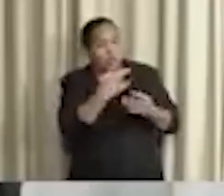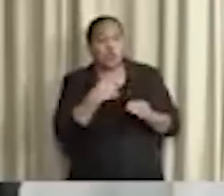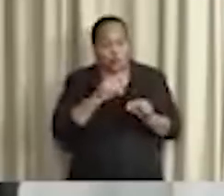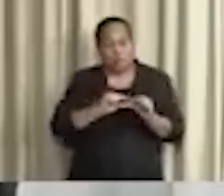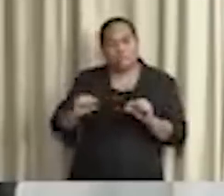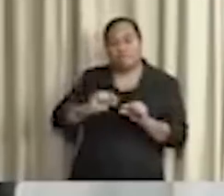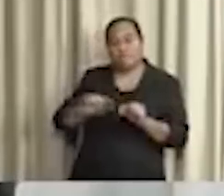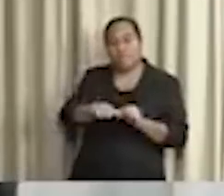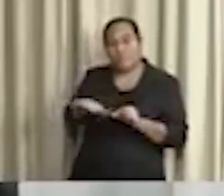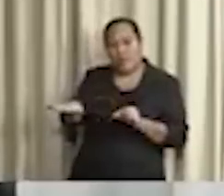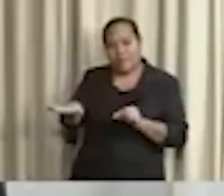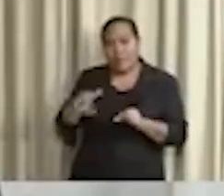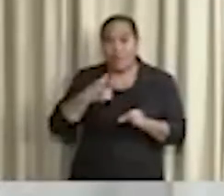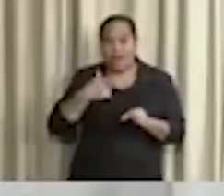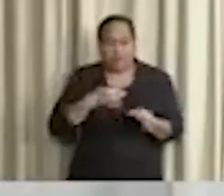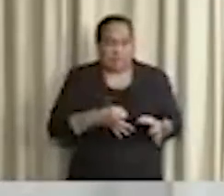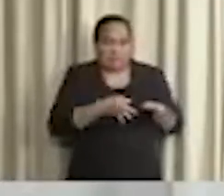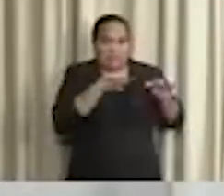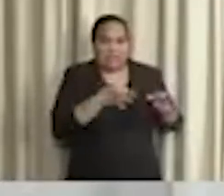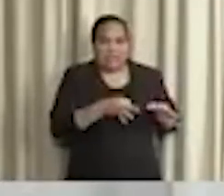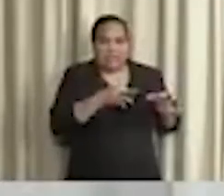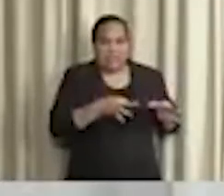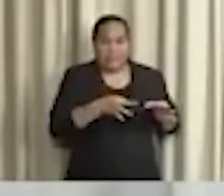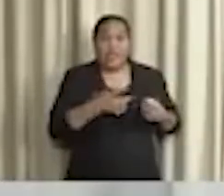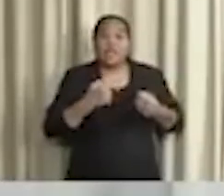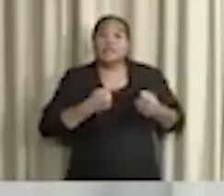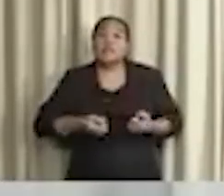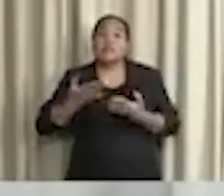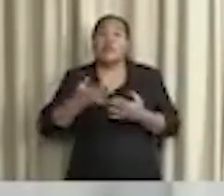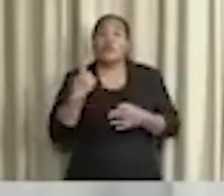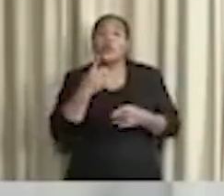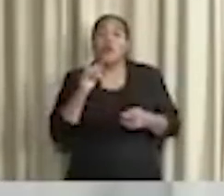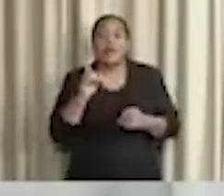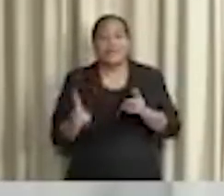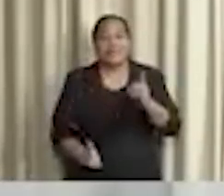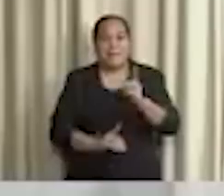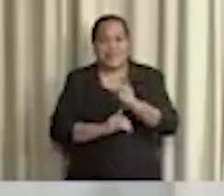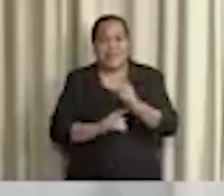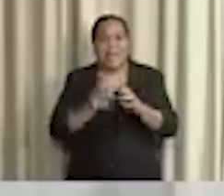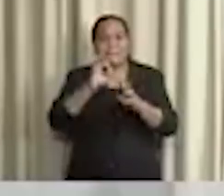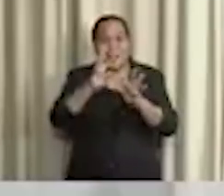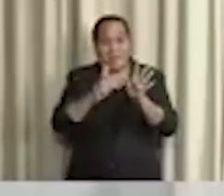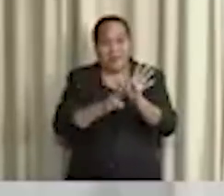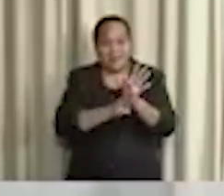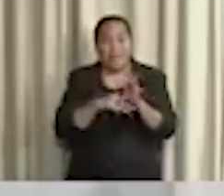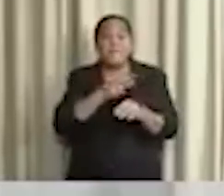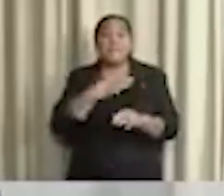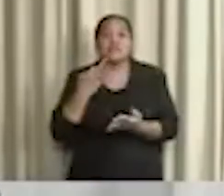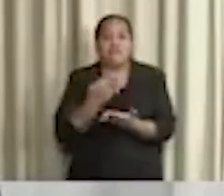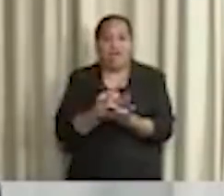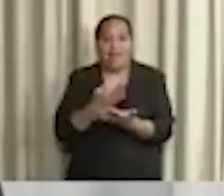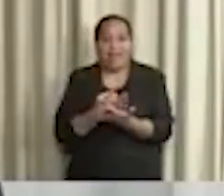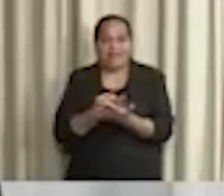The decision was based on a submission made by the Deputy Prime Minister and Minister for Finance and Strategic Planning,